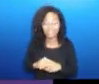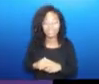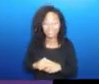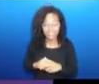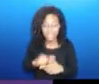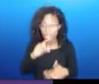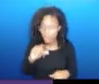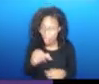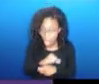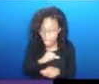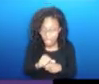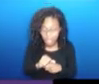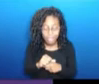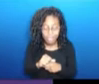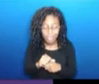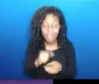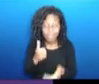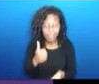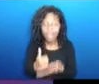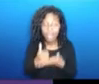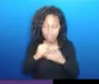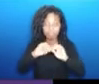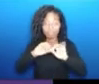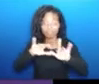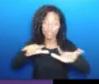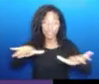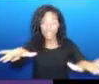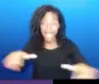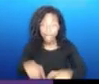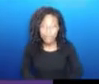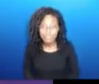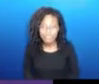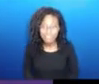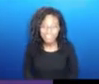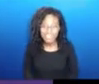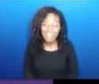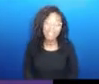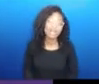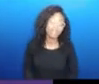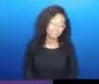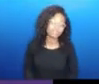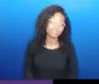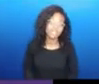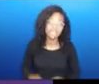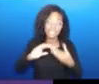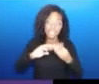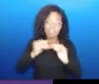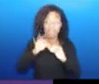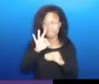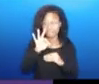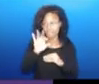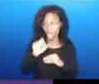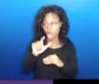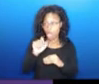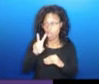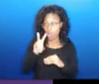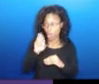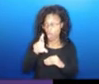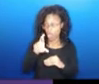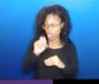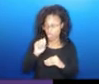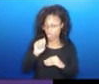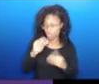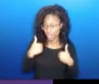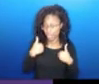it. You know, they used to say, it's the number of followers you had. Well, the number